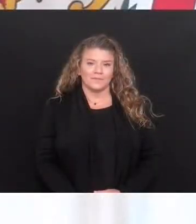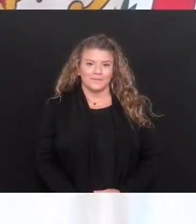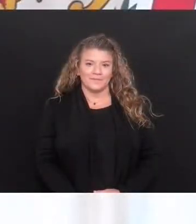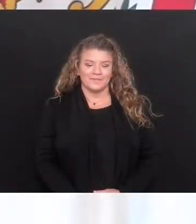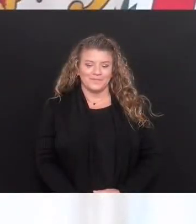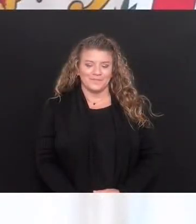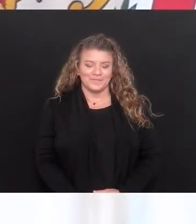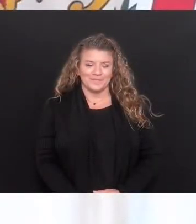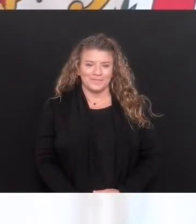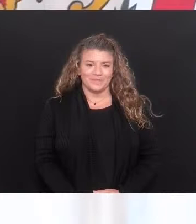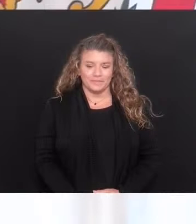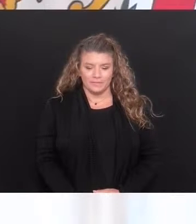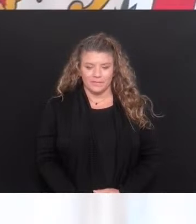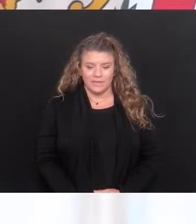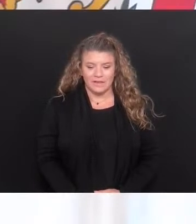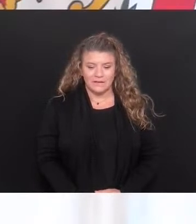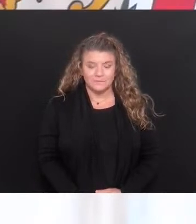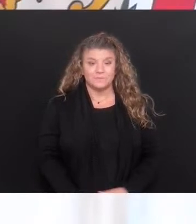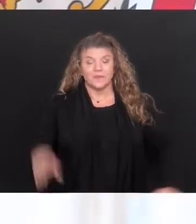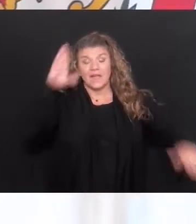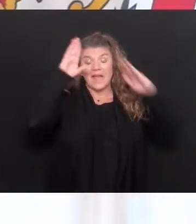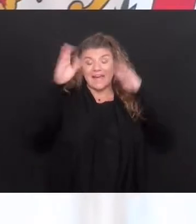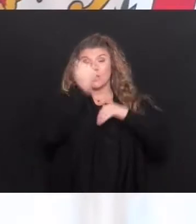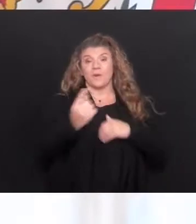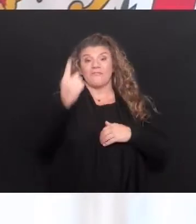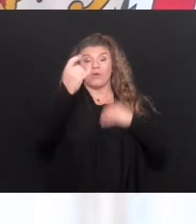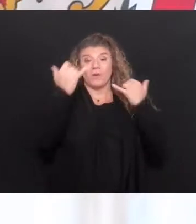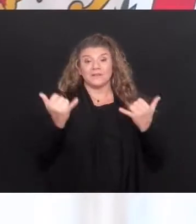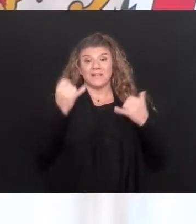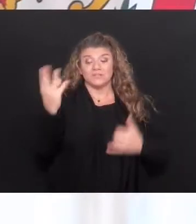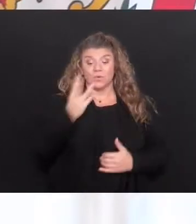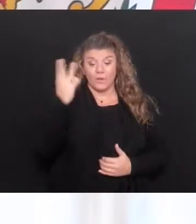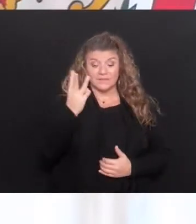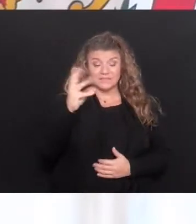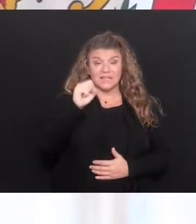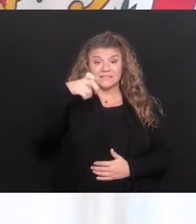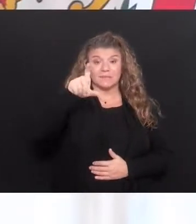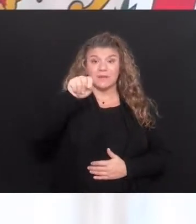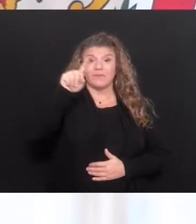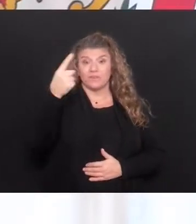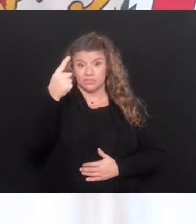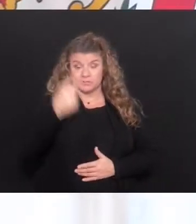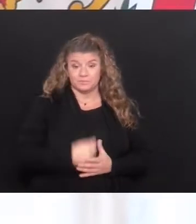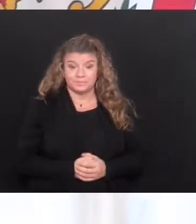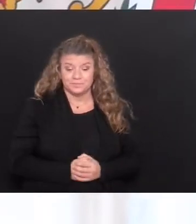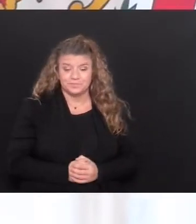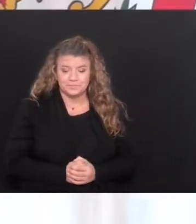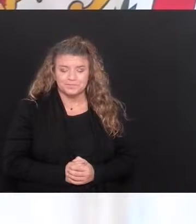Hello everyone, it's Wednesday, September the 1st.